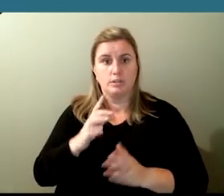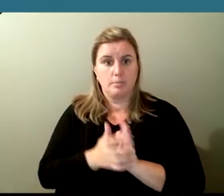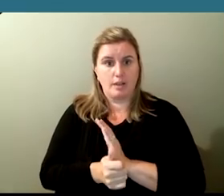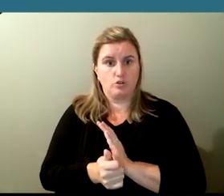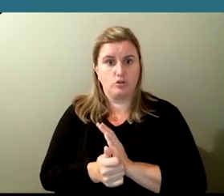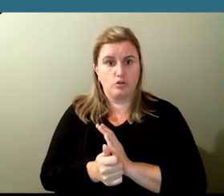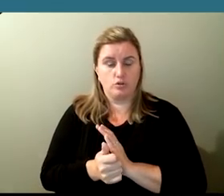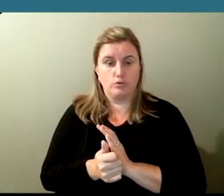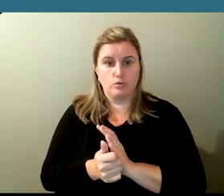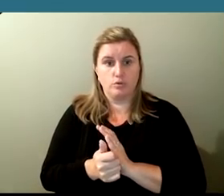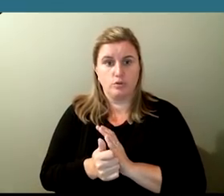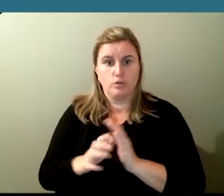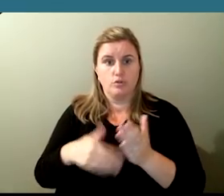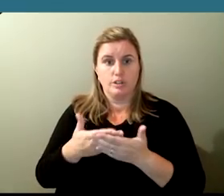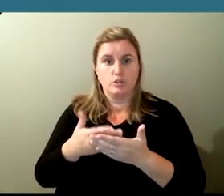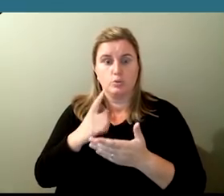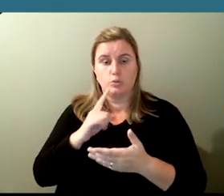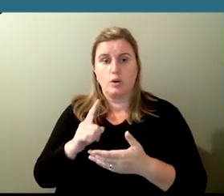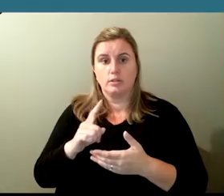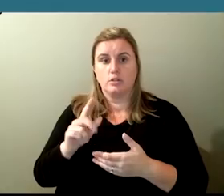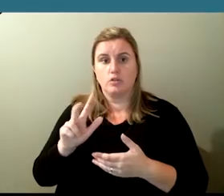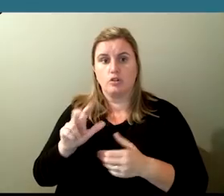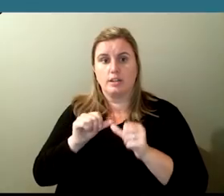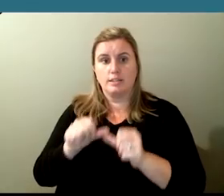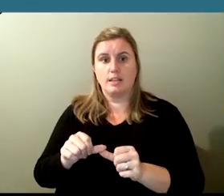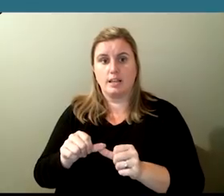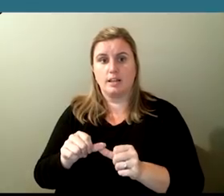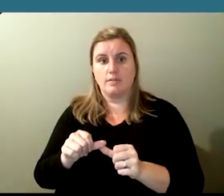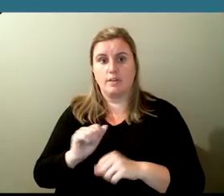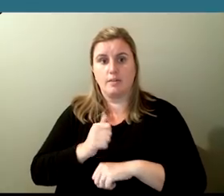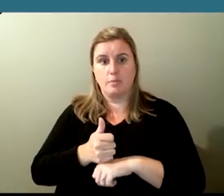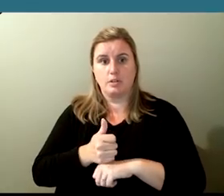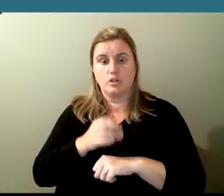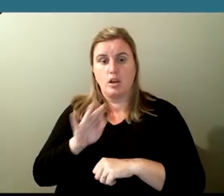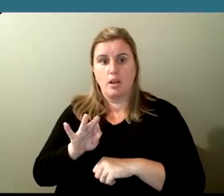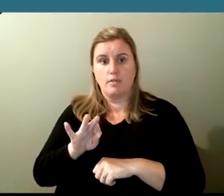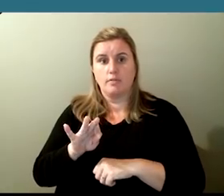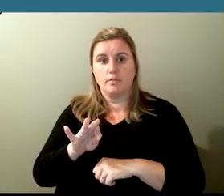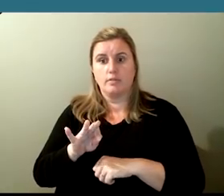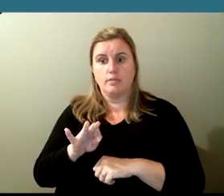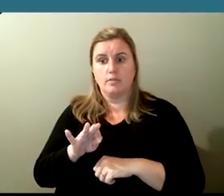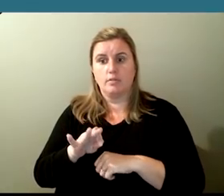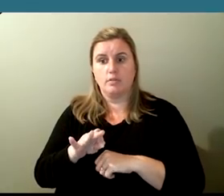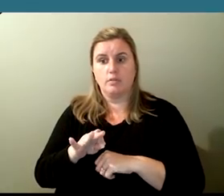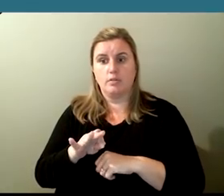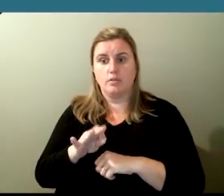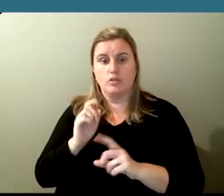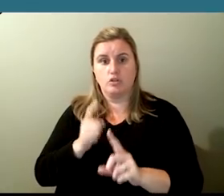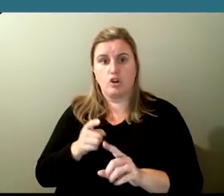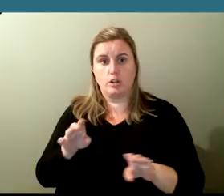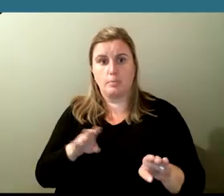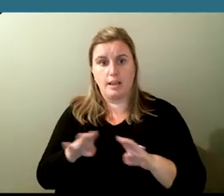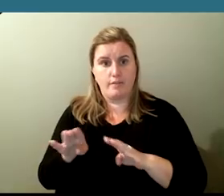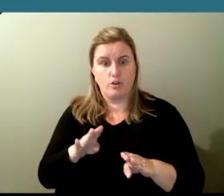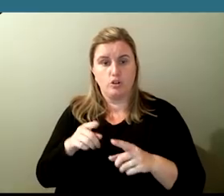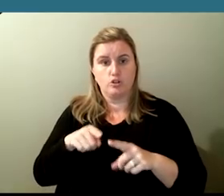was reached, which was 3 consecutive implementation of the target behavior